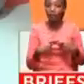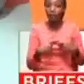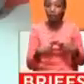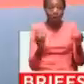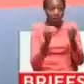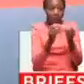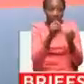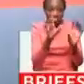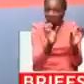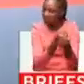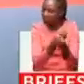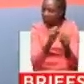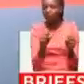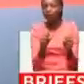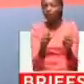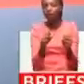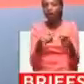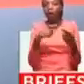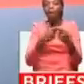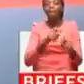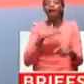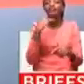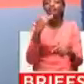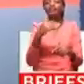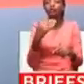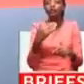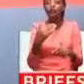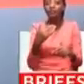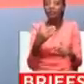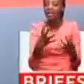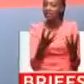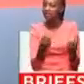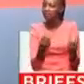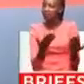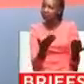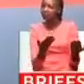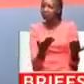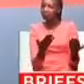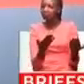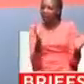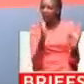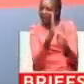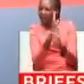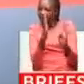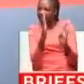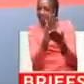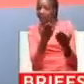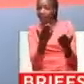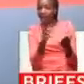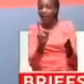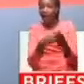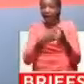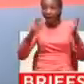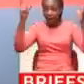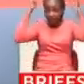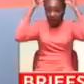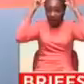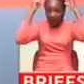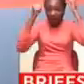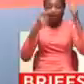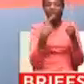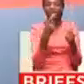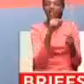hey, you need to do this. It will always be very subtle. You know, the enemy, the devil, does not come out and tell